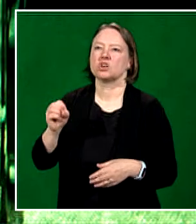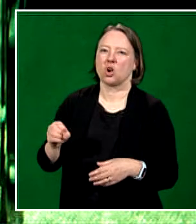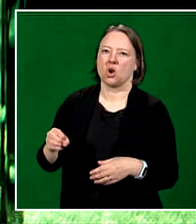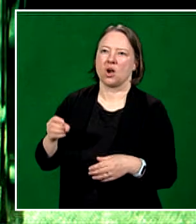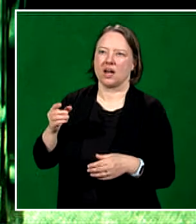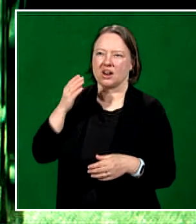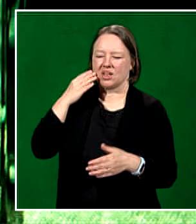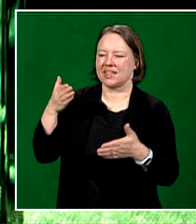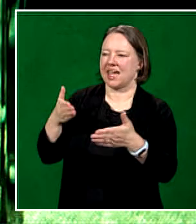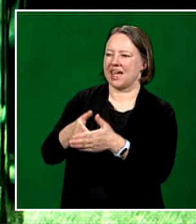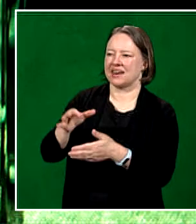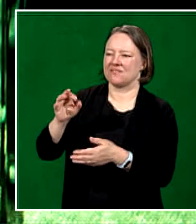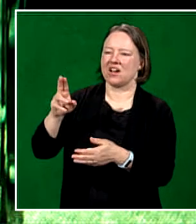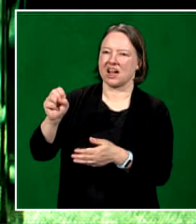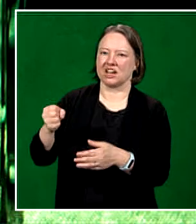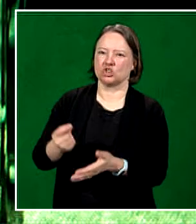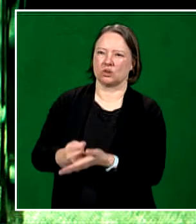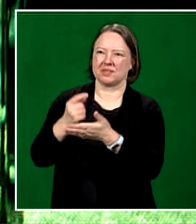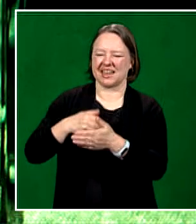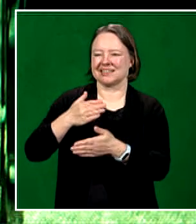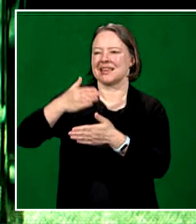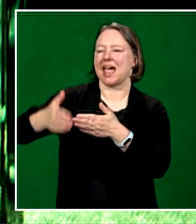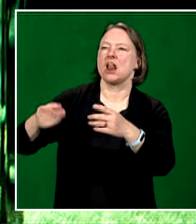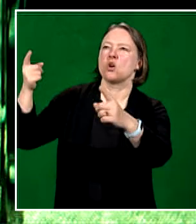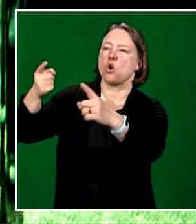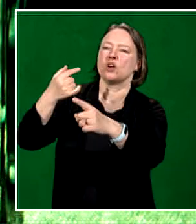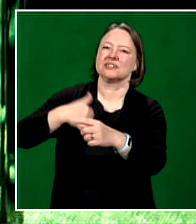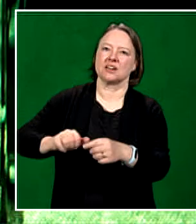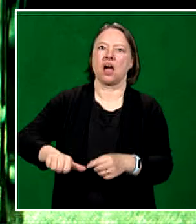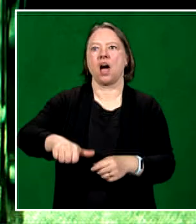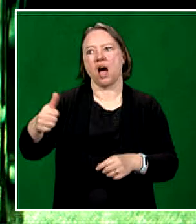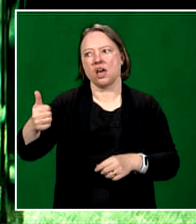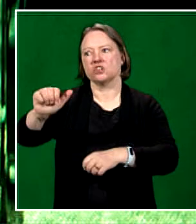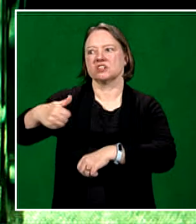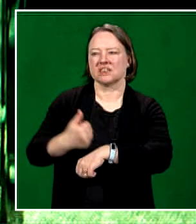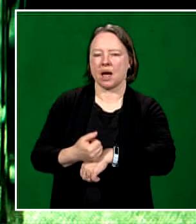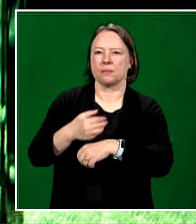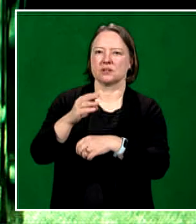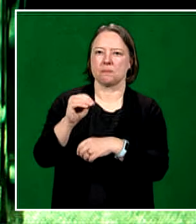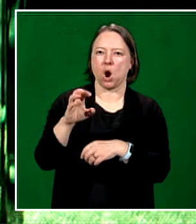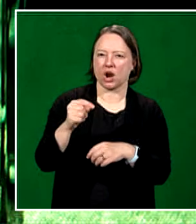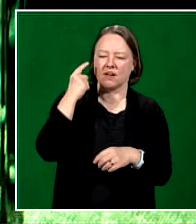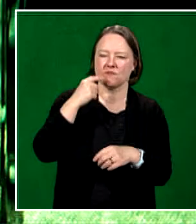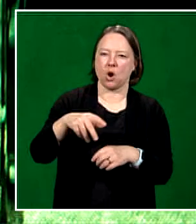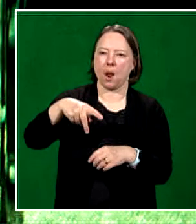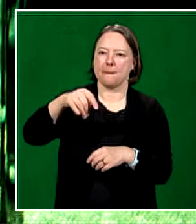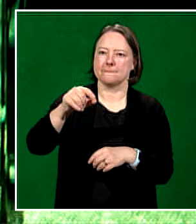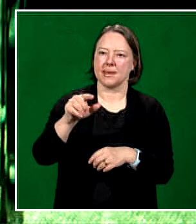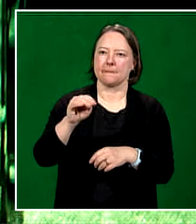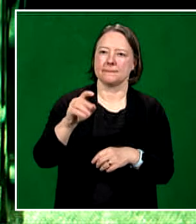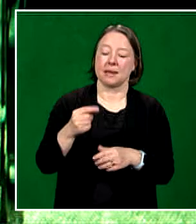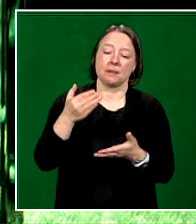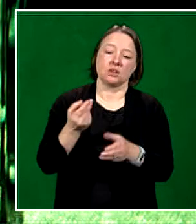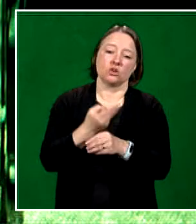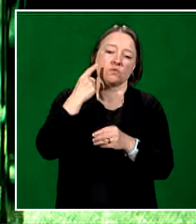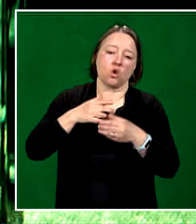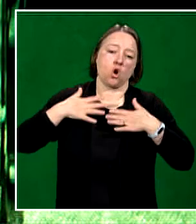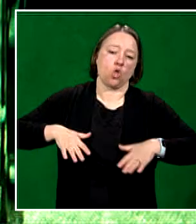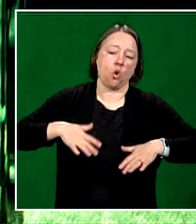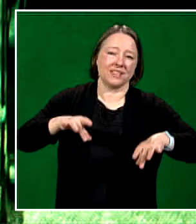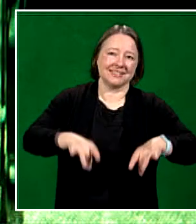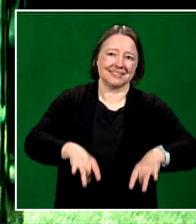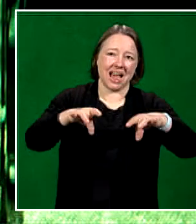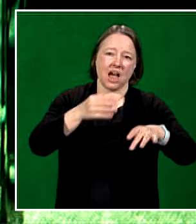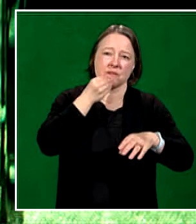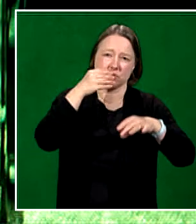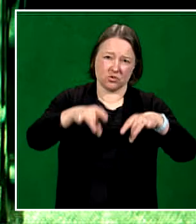the antifungal treatment is like the end goal, there are still other established markets for the pigments. It can be used as a clothing or a food dye.